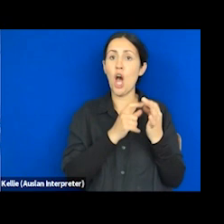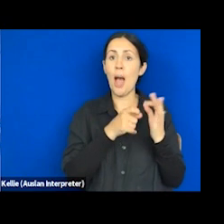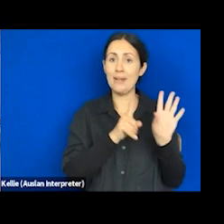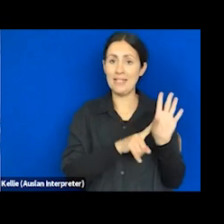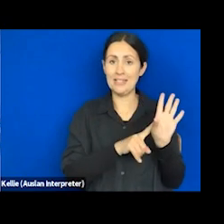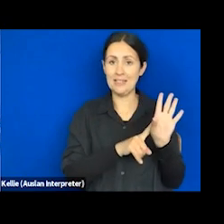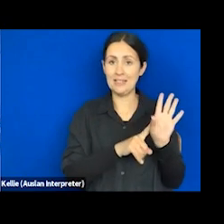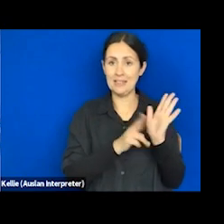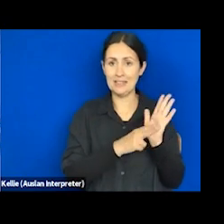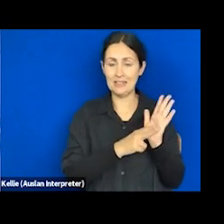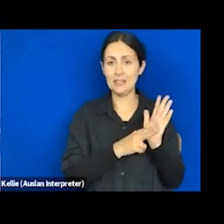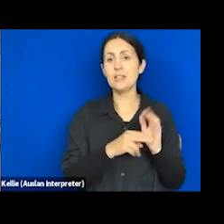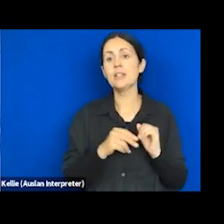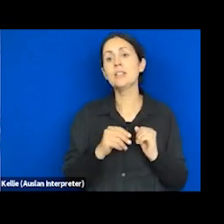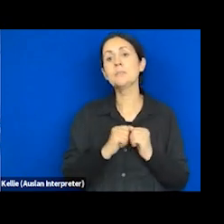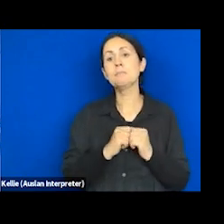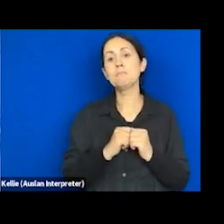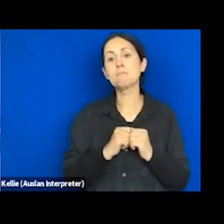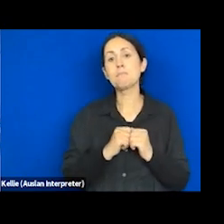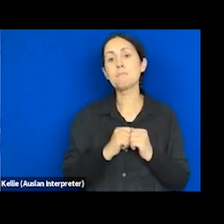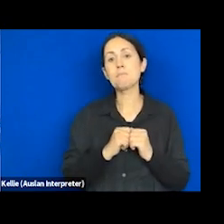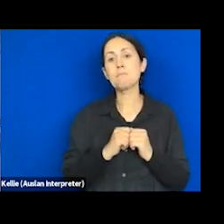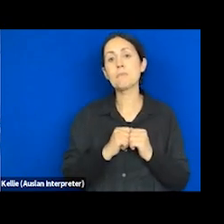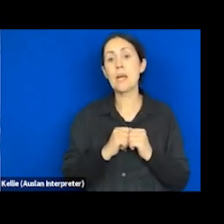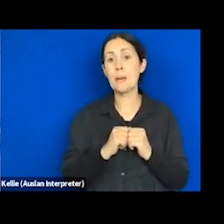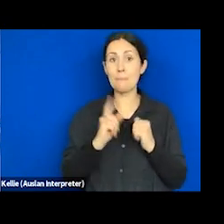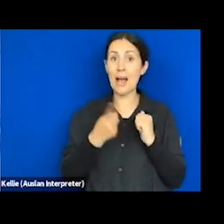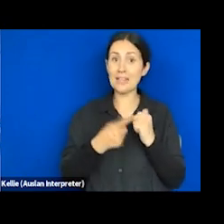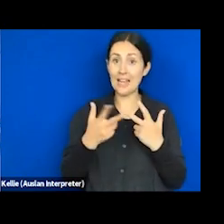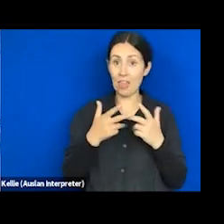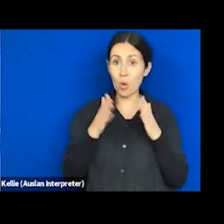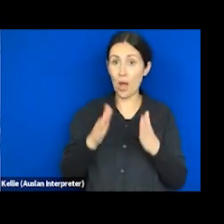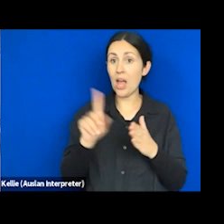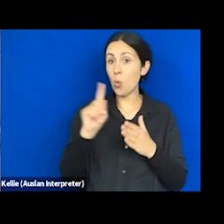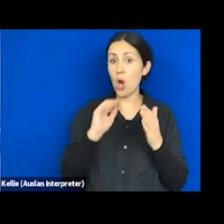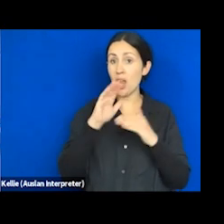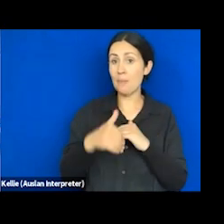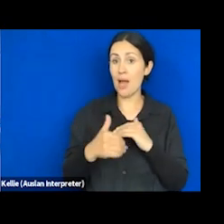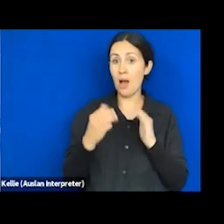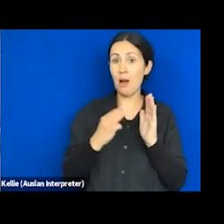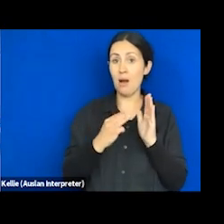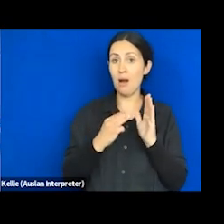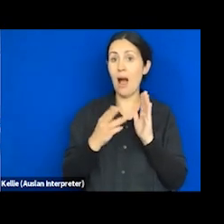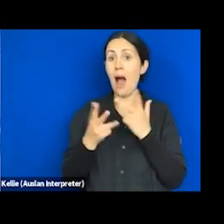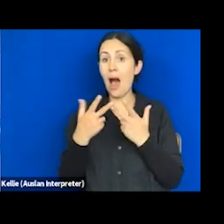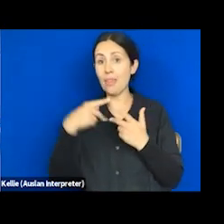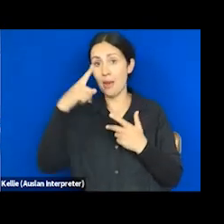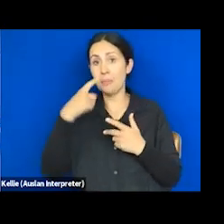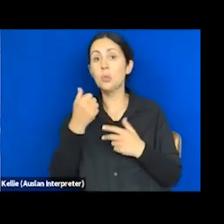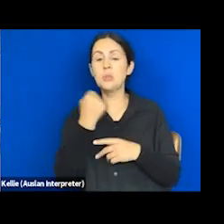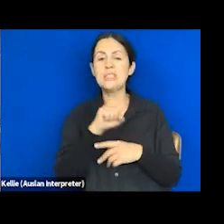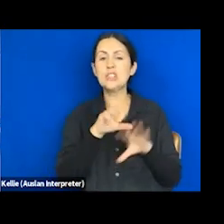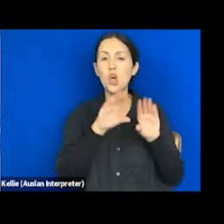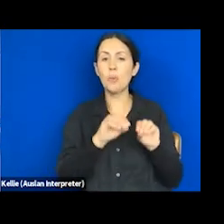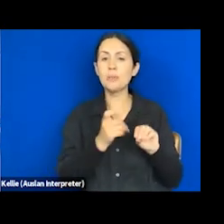didn't hit. And but look at it another way. What about the minority who did discontinue? Well,